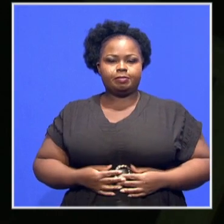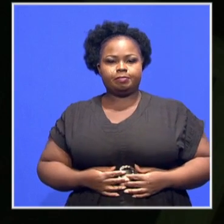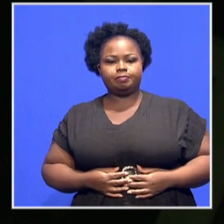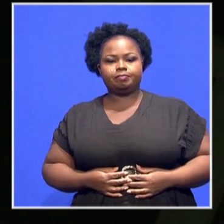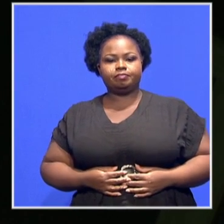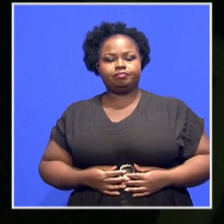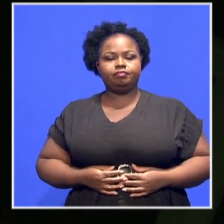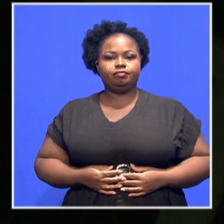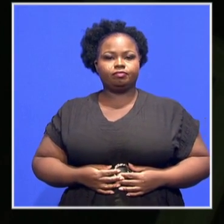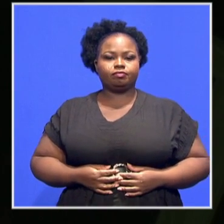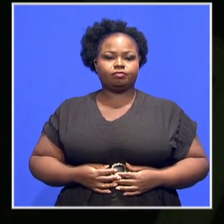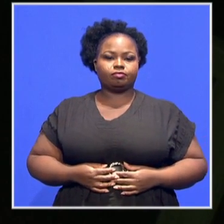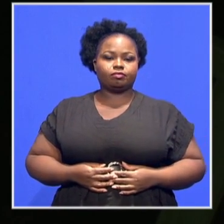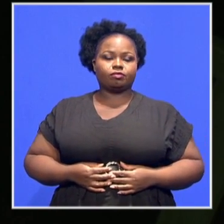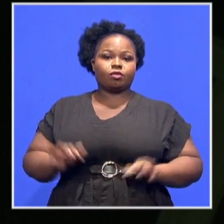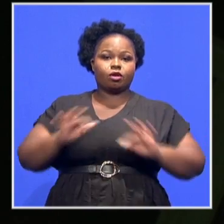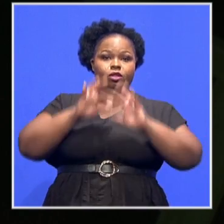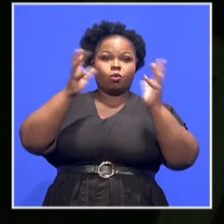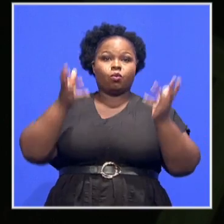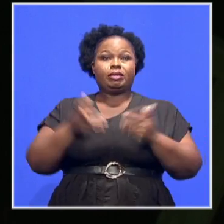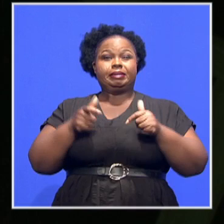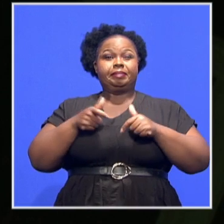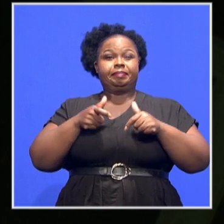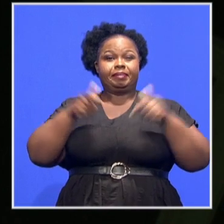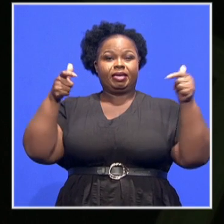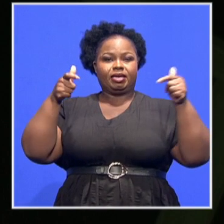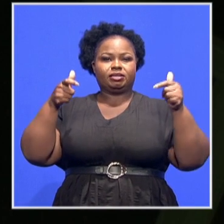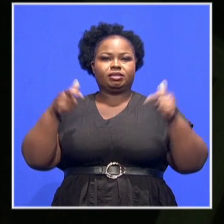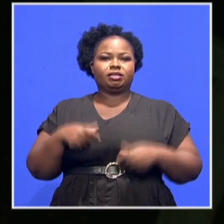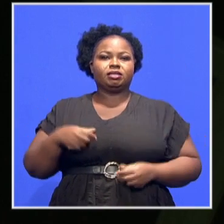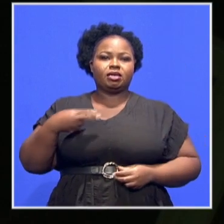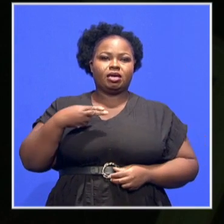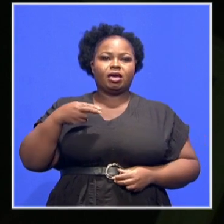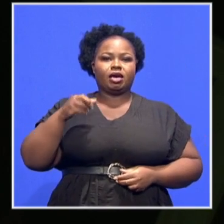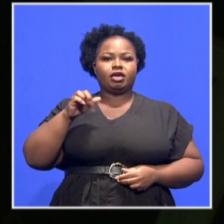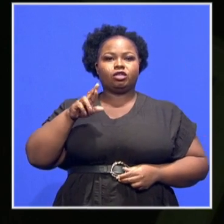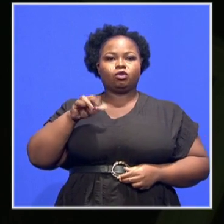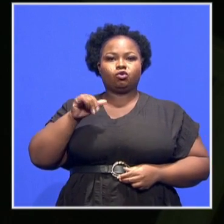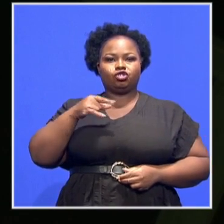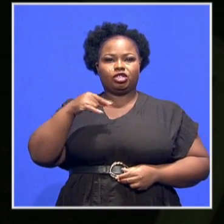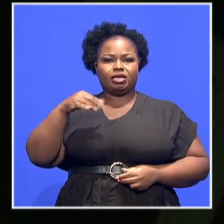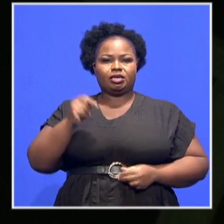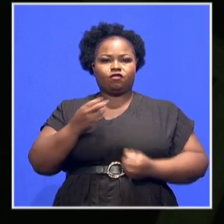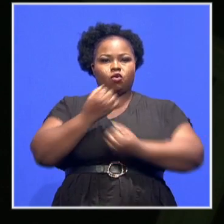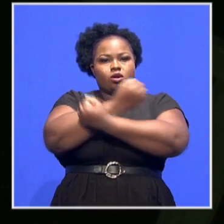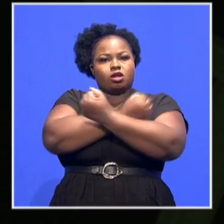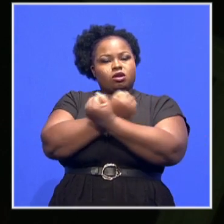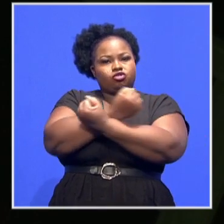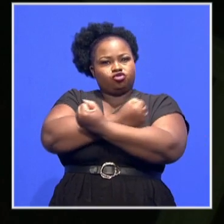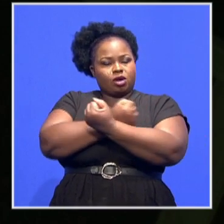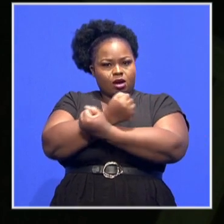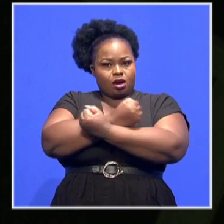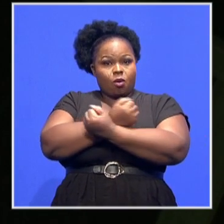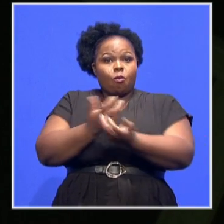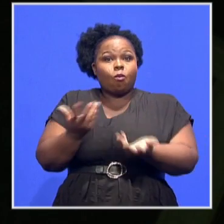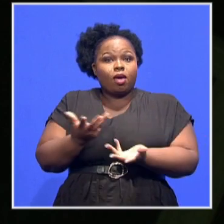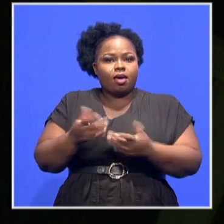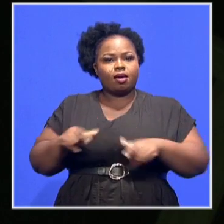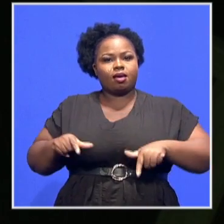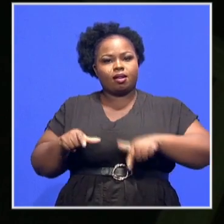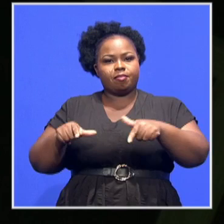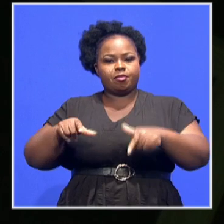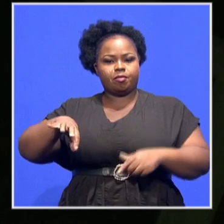of the world's largest hydrogen-powered mine haul truck in our Limpopo